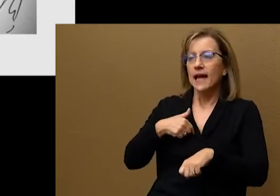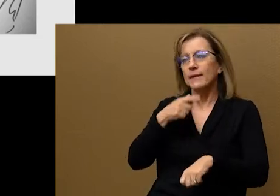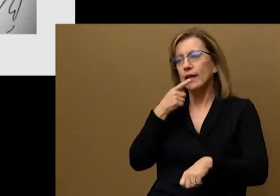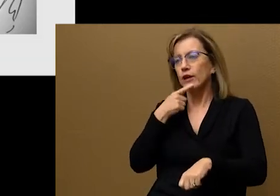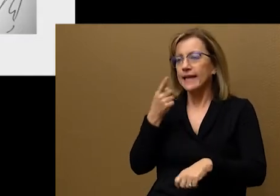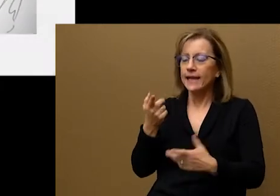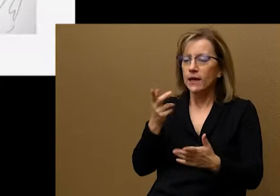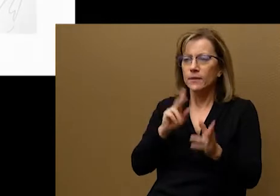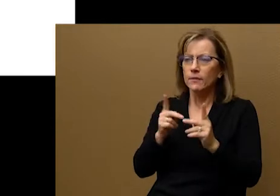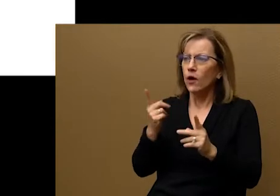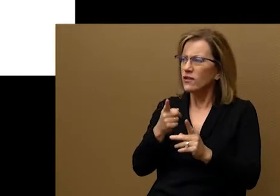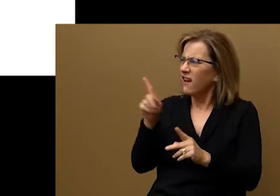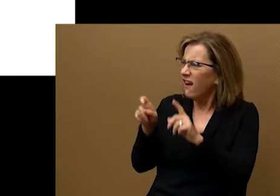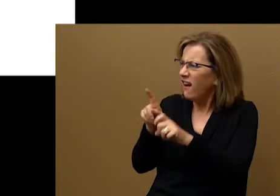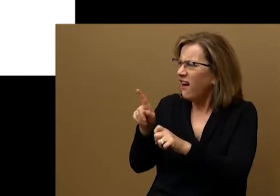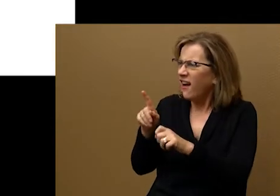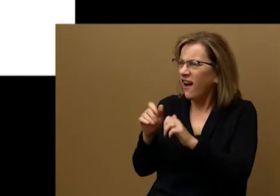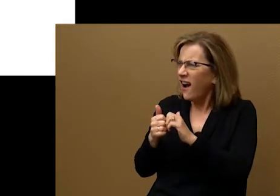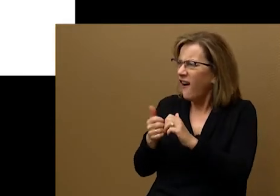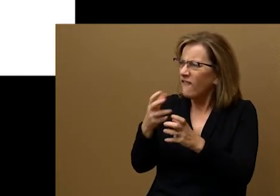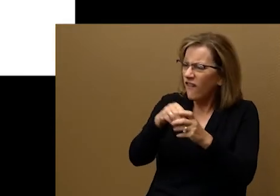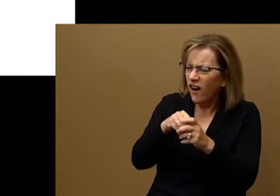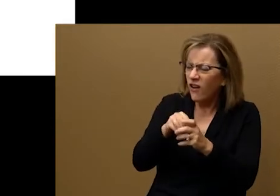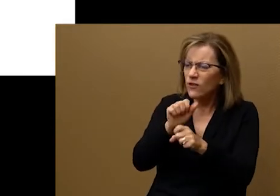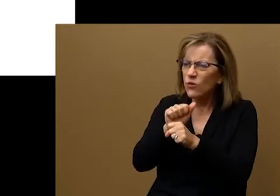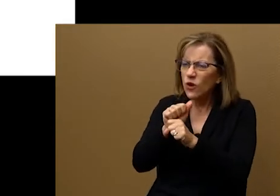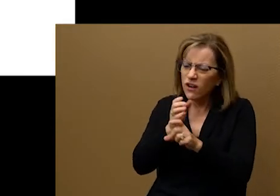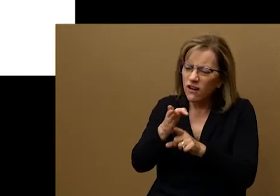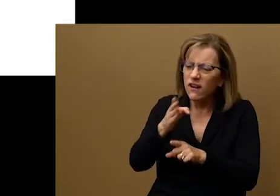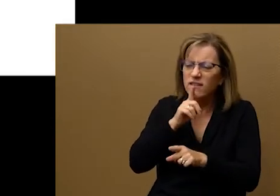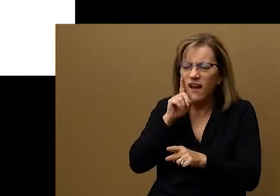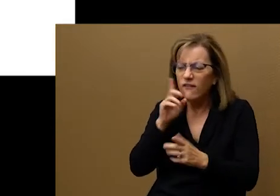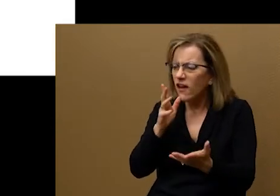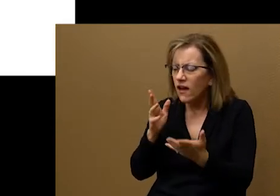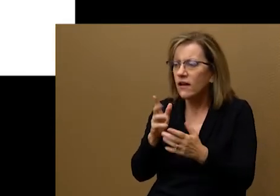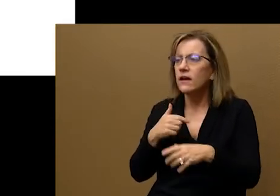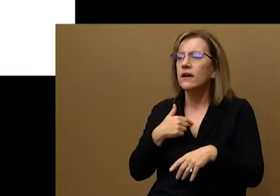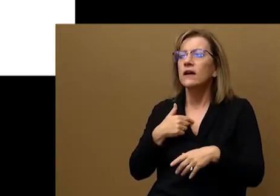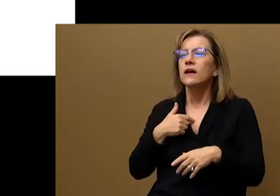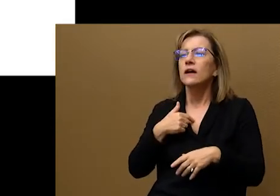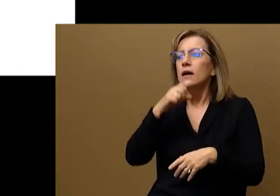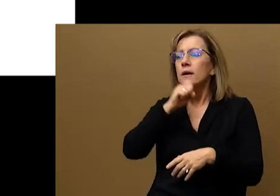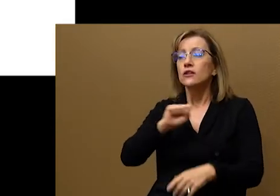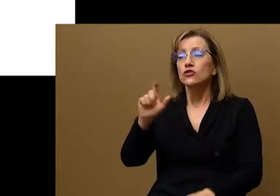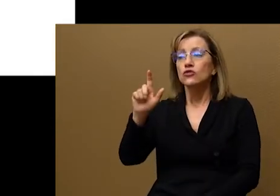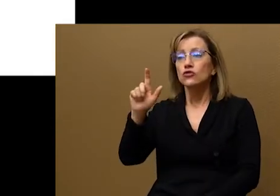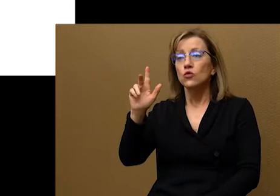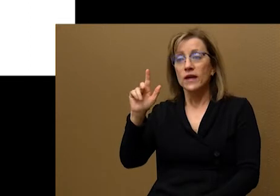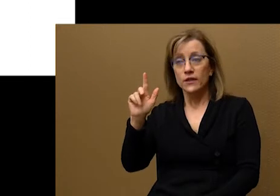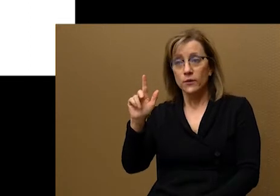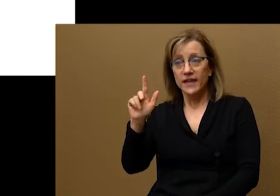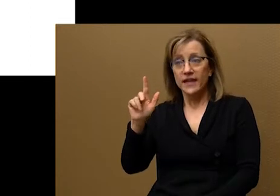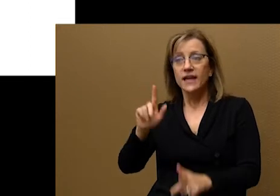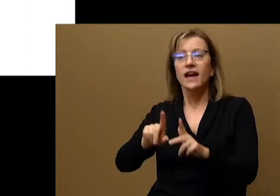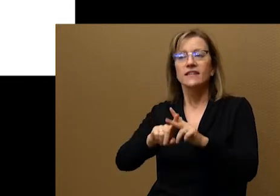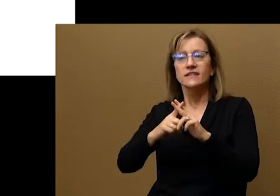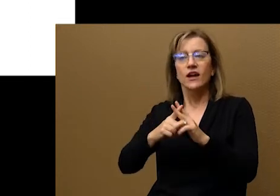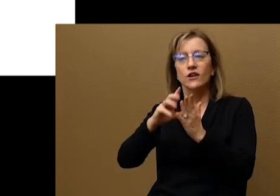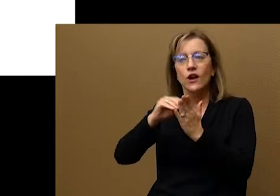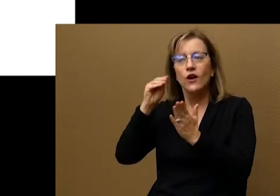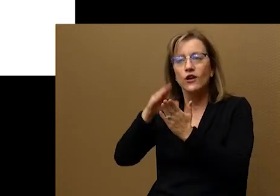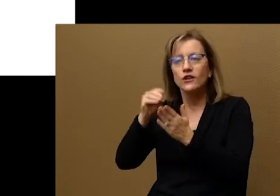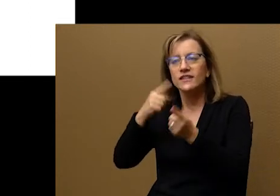and people always want to know, how did you get involved in working with deaf people? I started learning sign language when I was